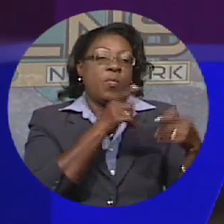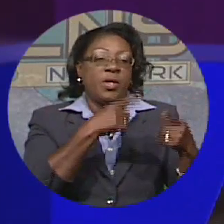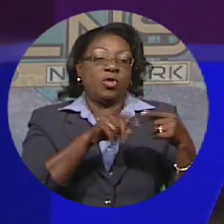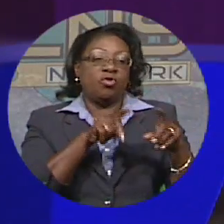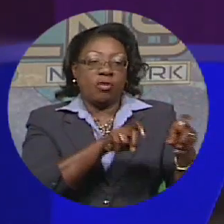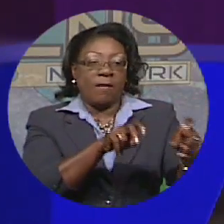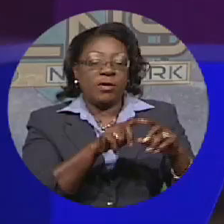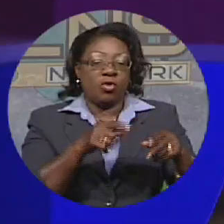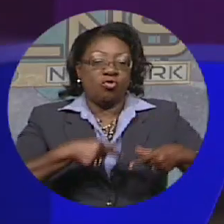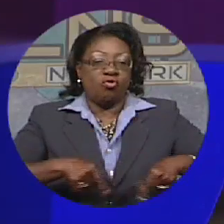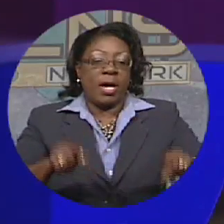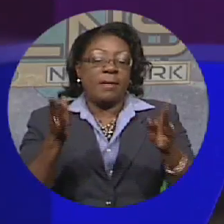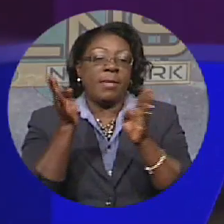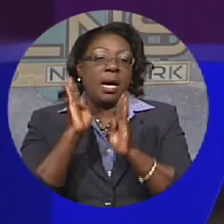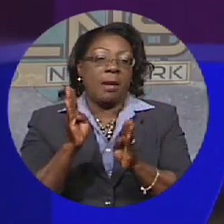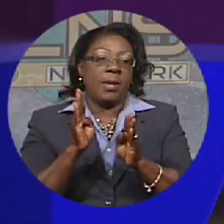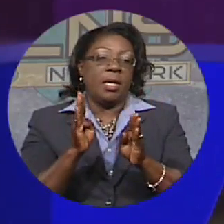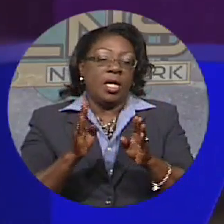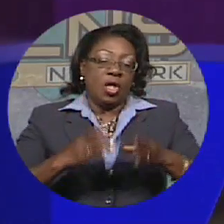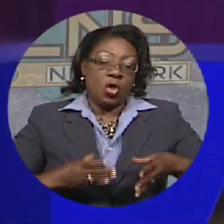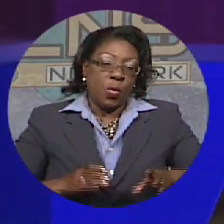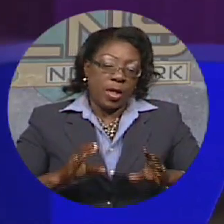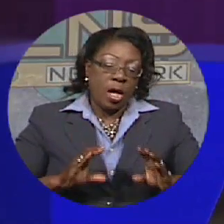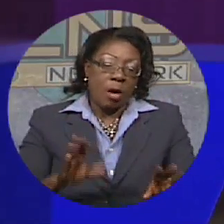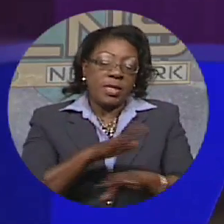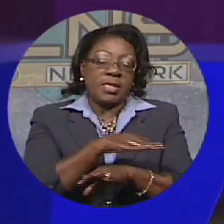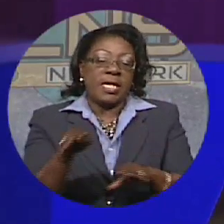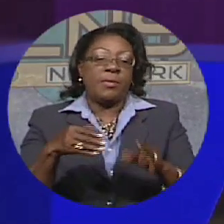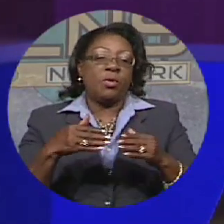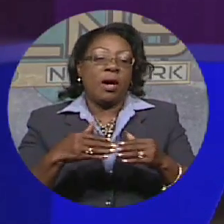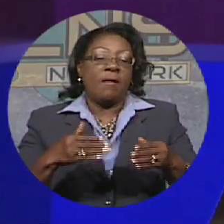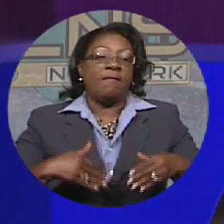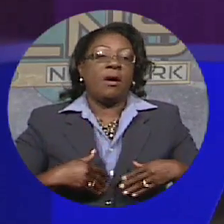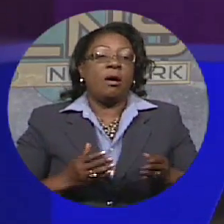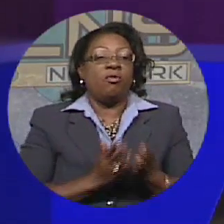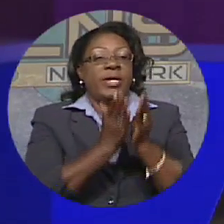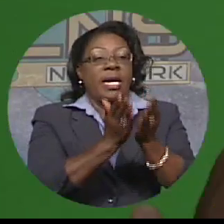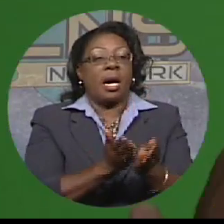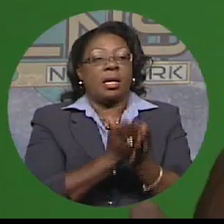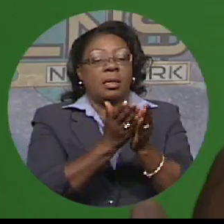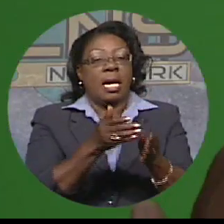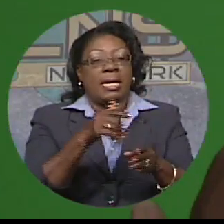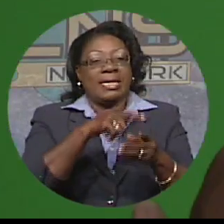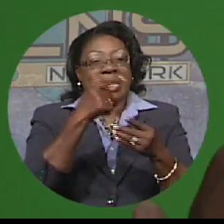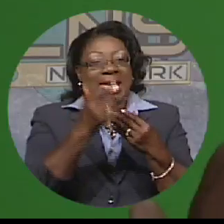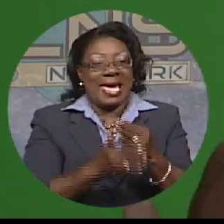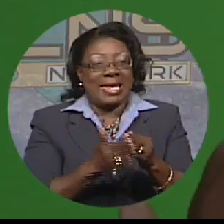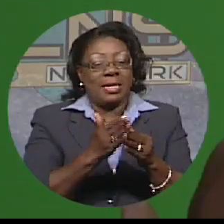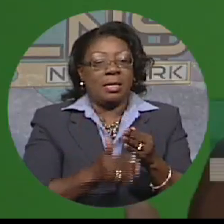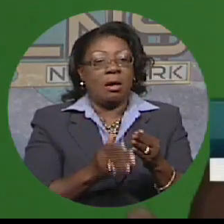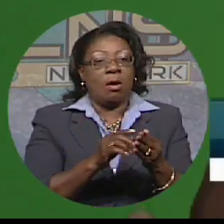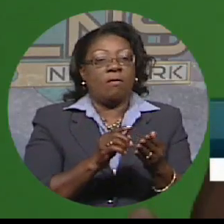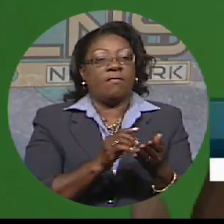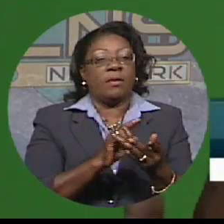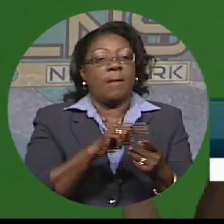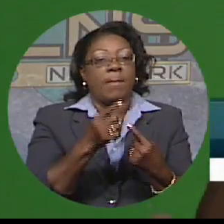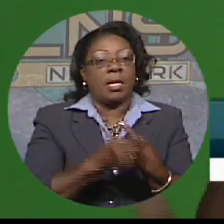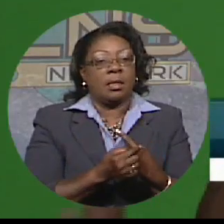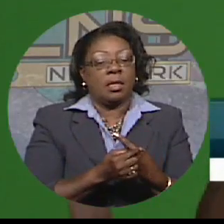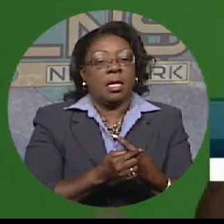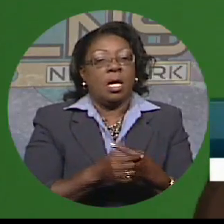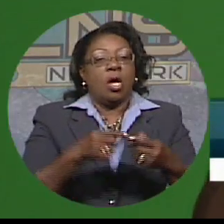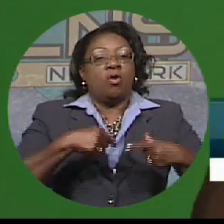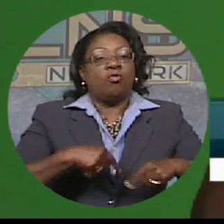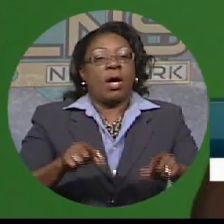pulling off a regatta there by the end of the month, and he sees no reason why that can't happen. Grand Bahama offers so much. The